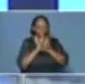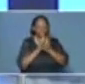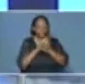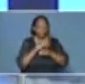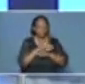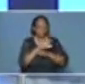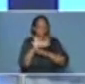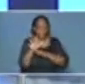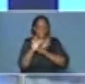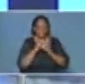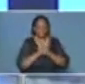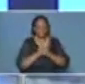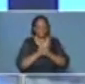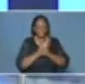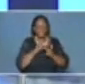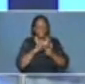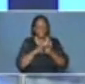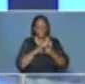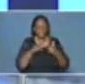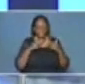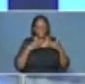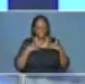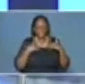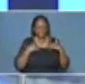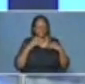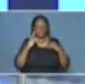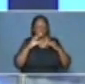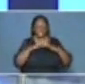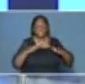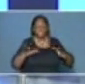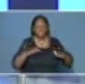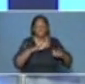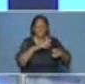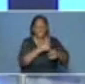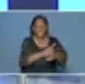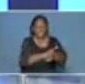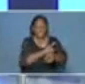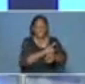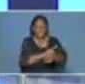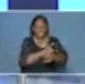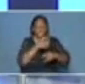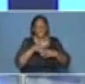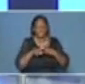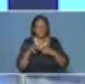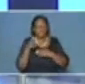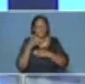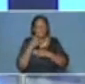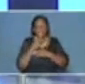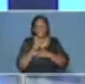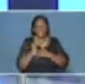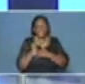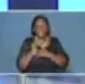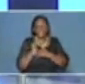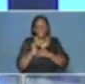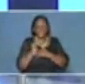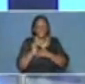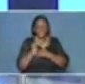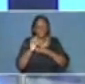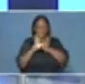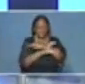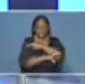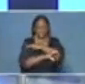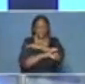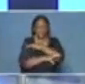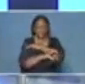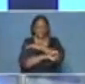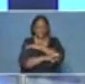Nurses instrumental in mitigating child immunization in COVID-19 across the country were rewarded by the Pan American Health Organization